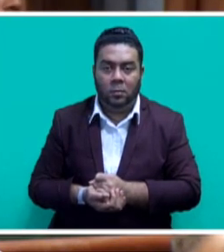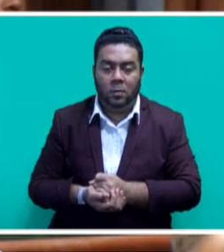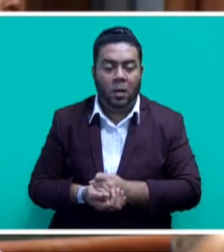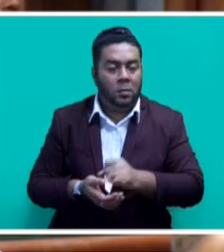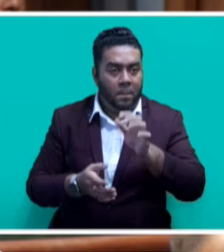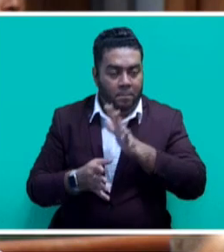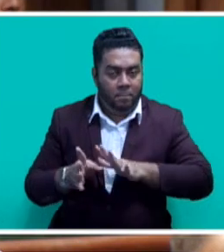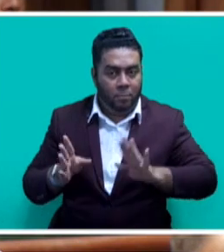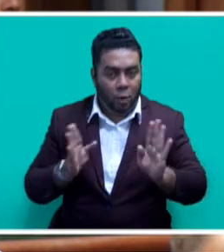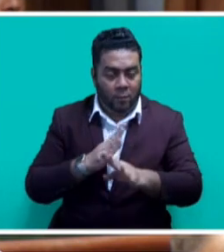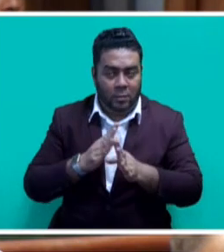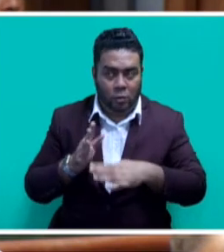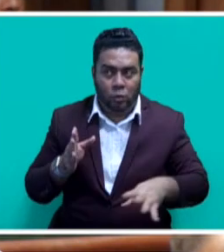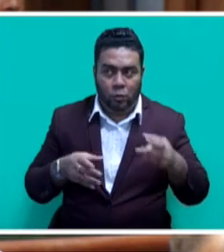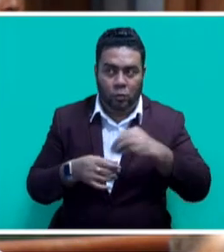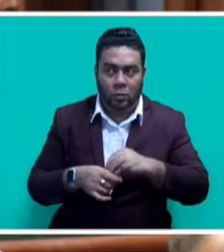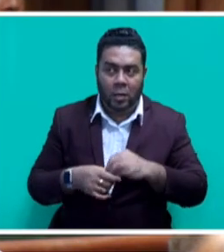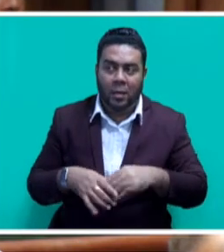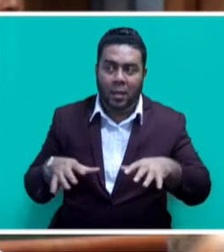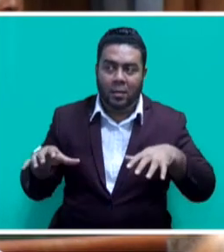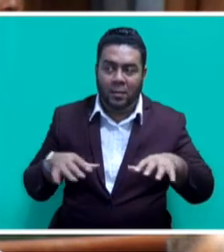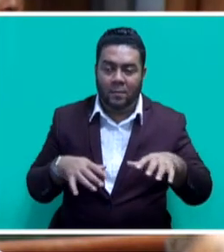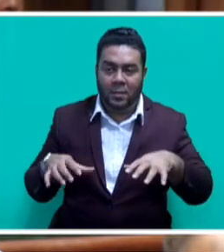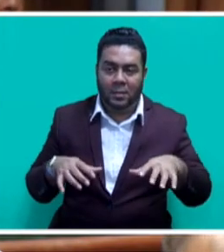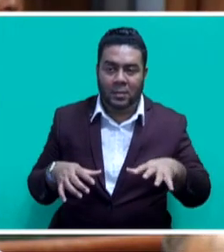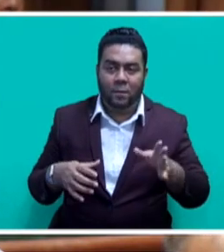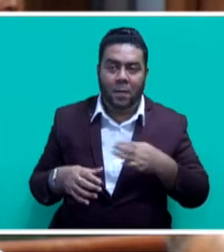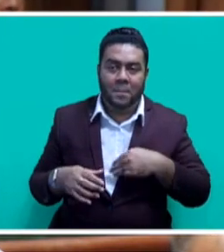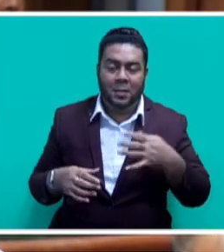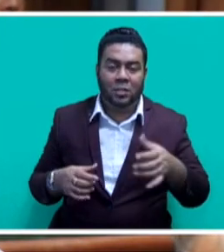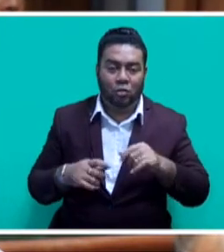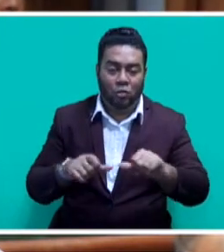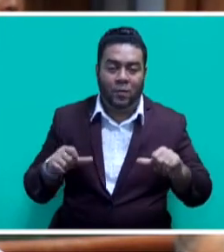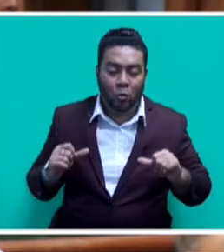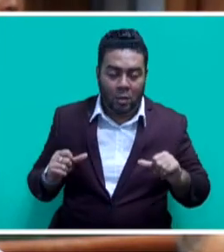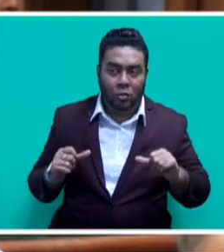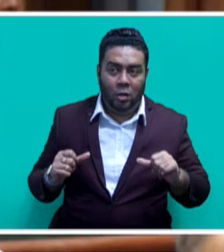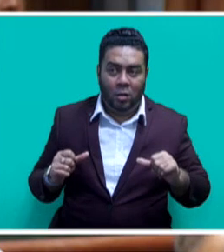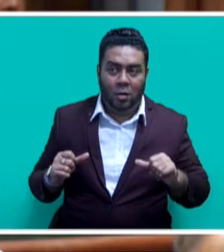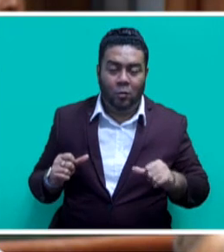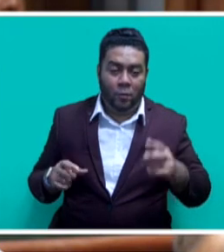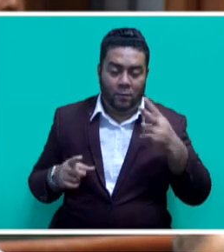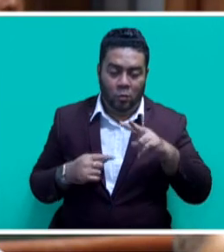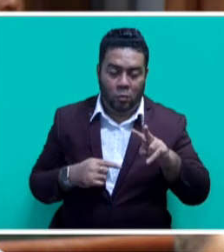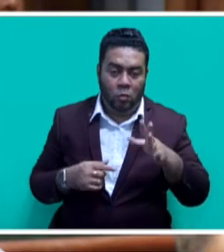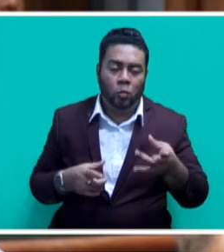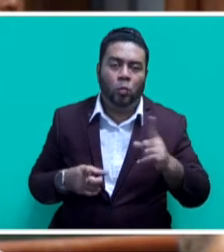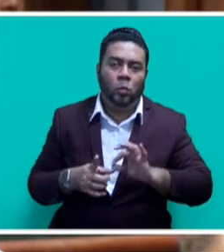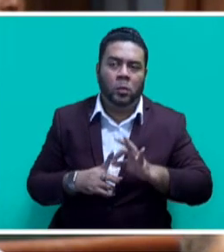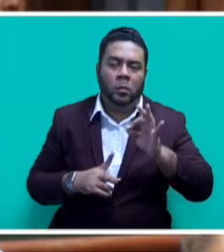possible in the activities of the Ministry of Agriculture with a view to